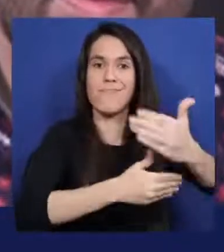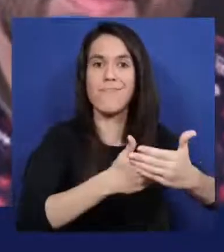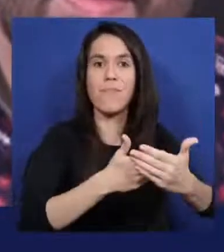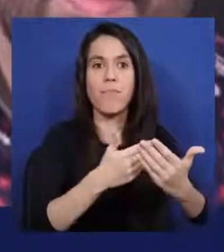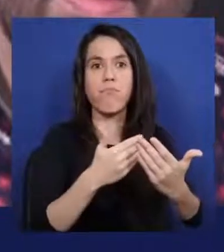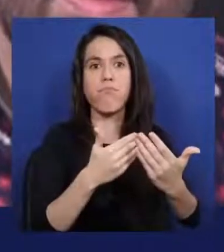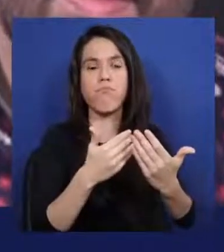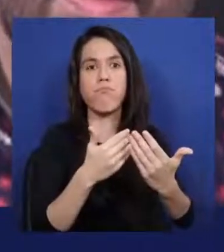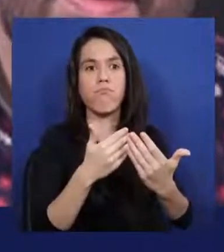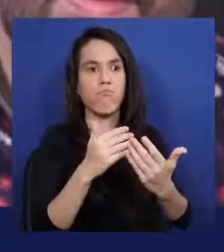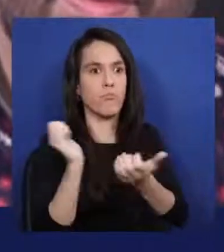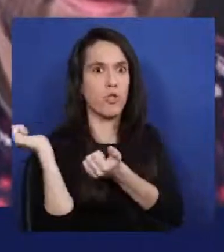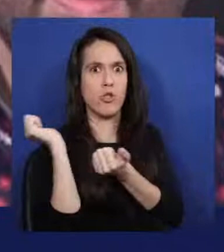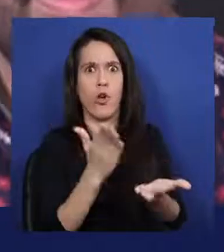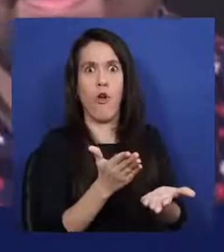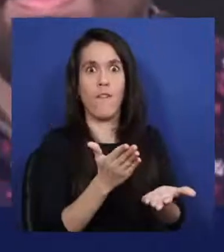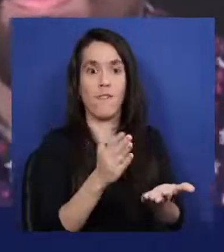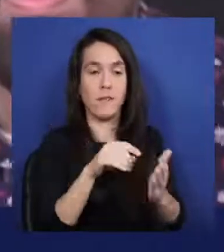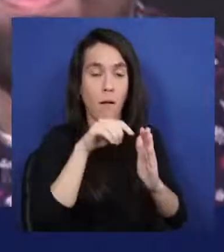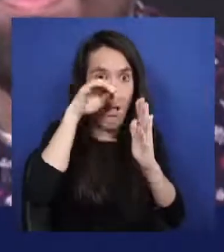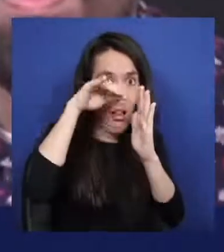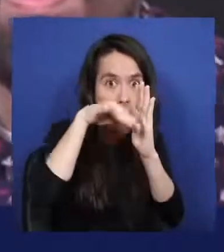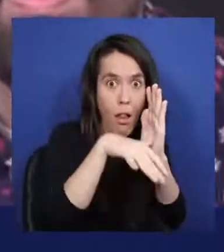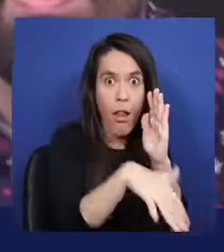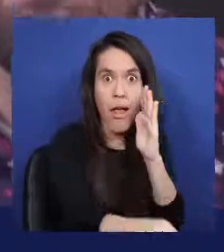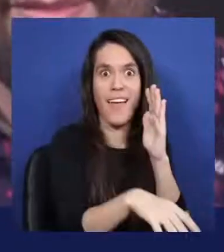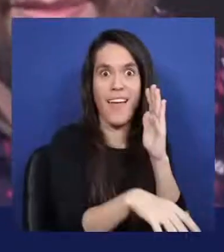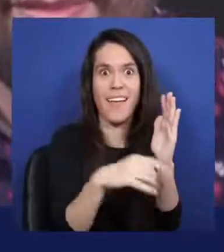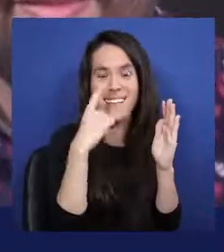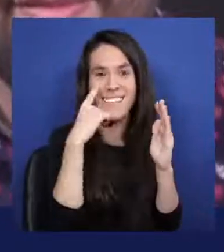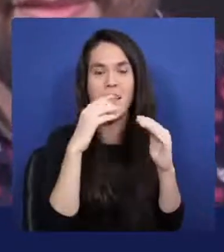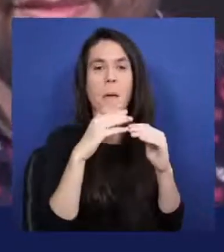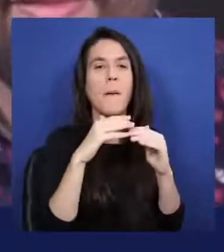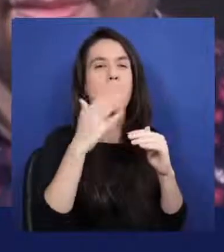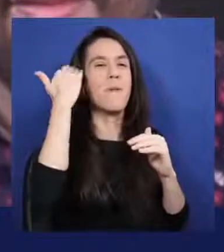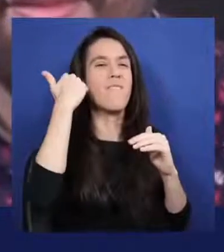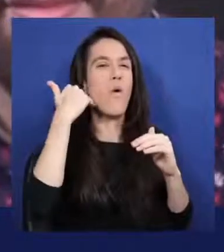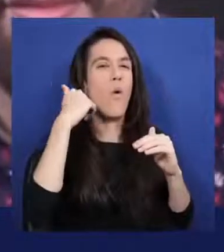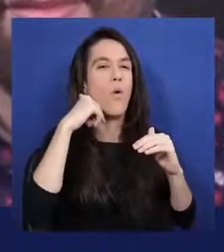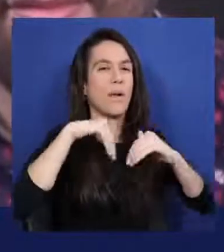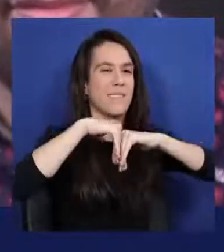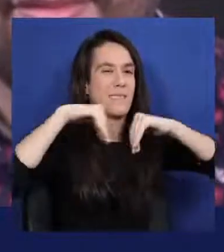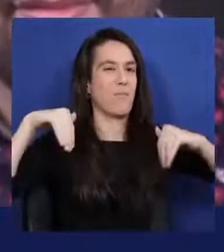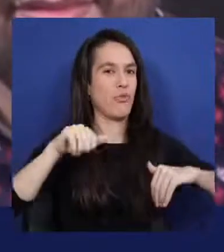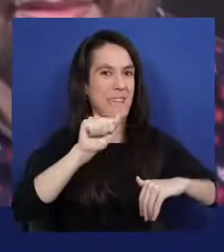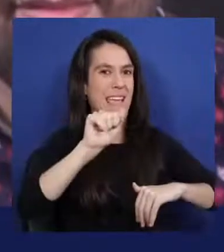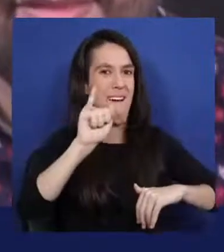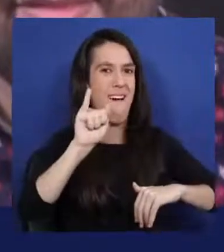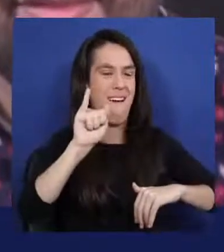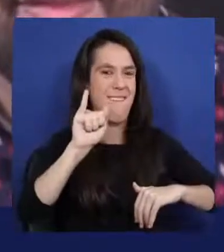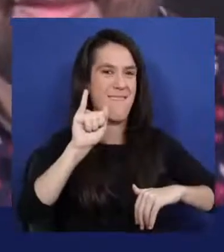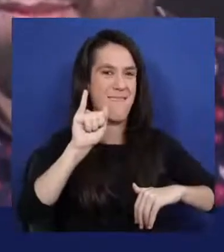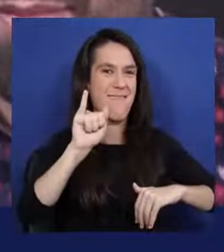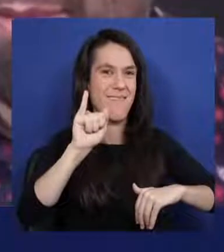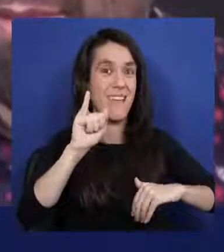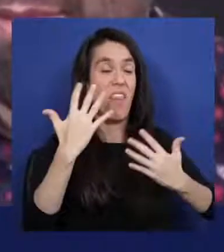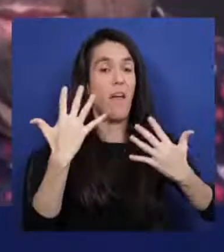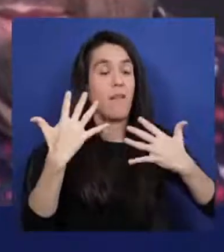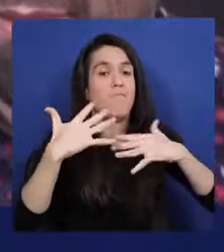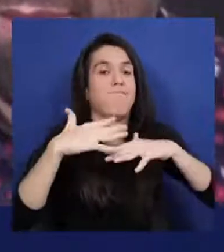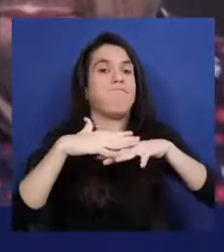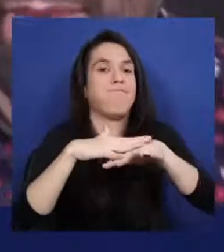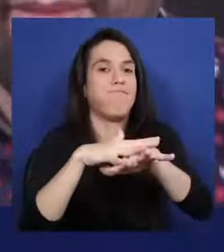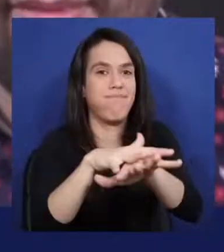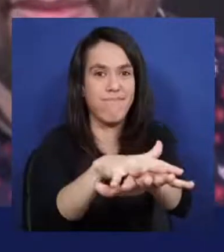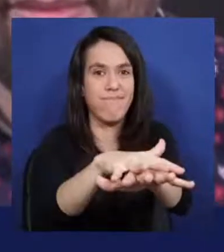services. I think at that time, Face API was separate, so we used that one. And then I was